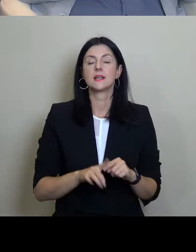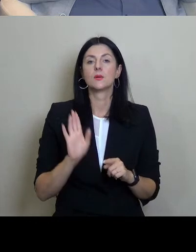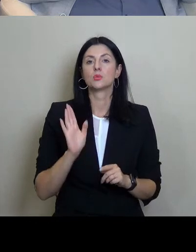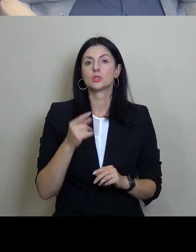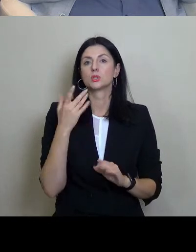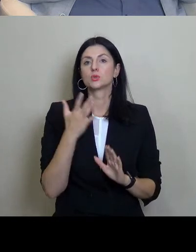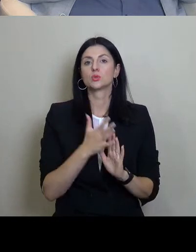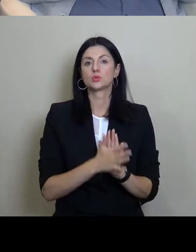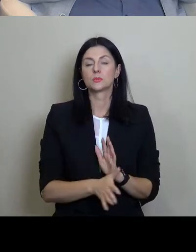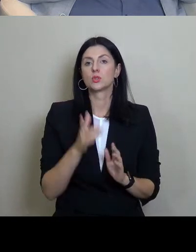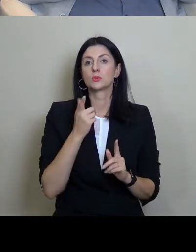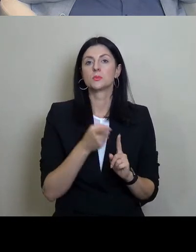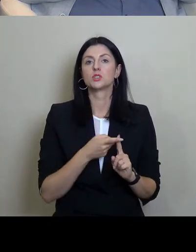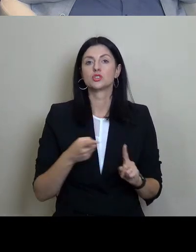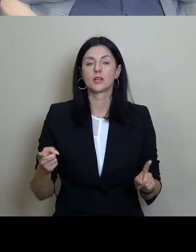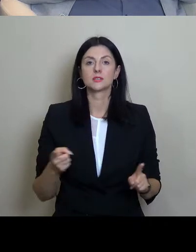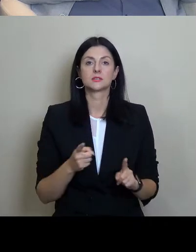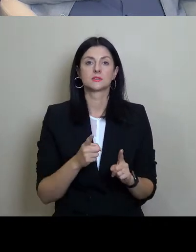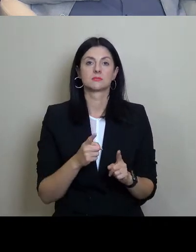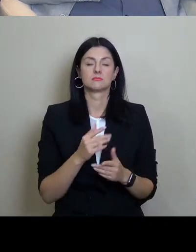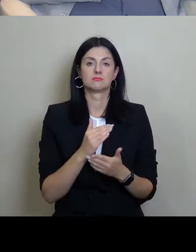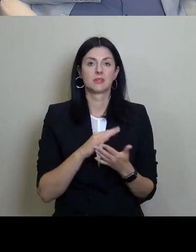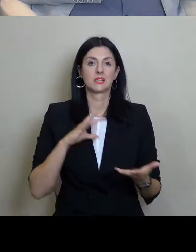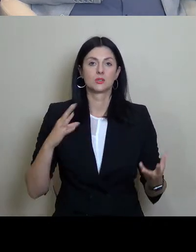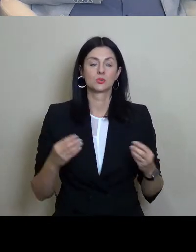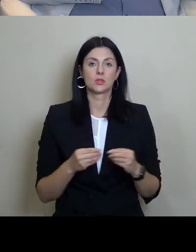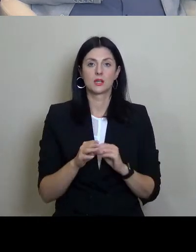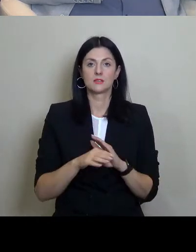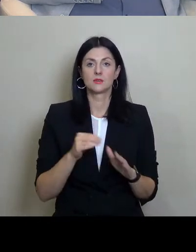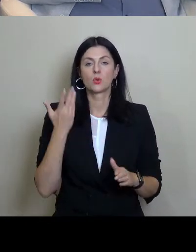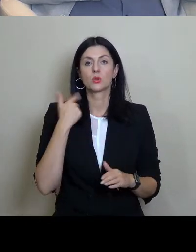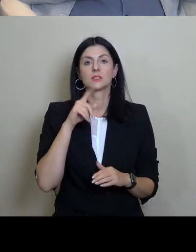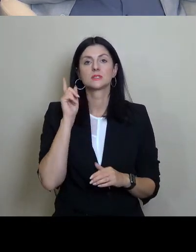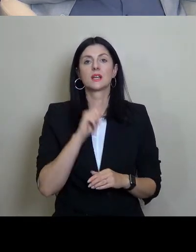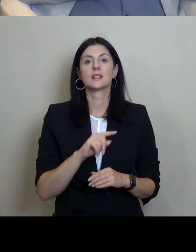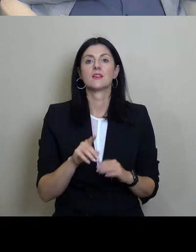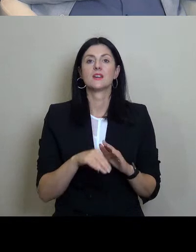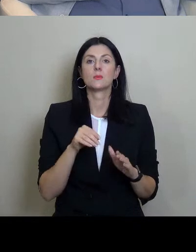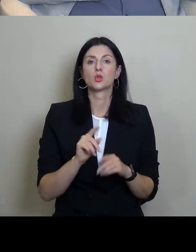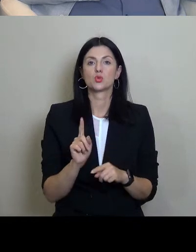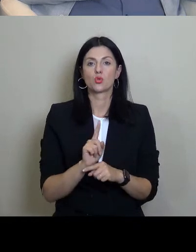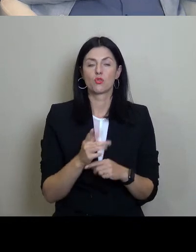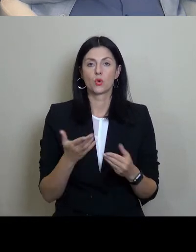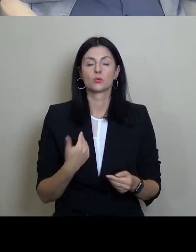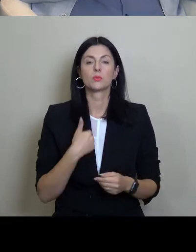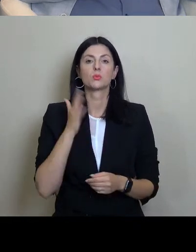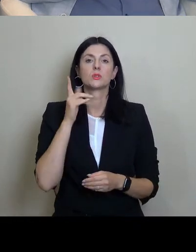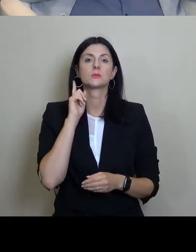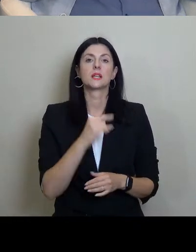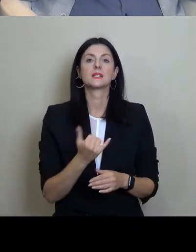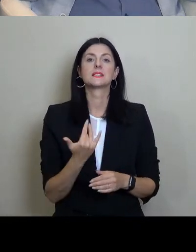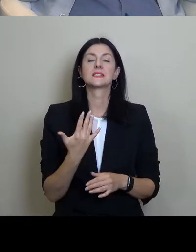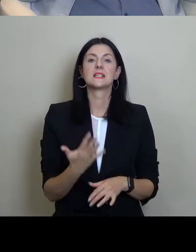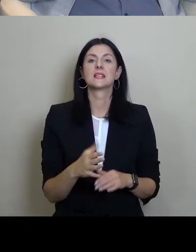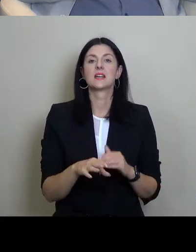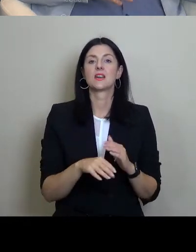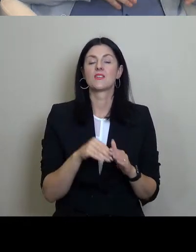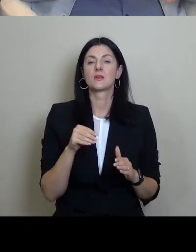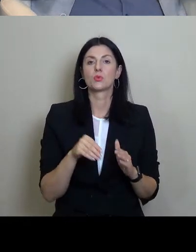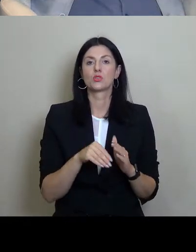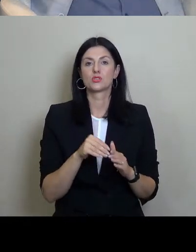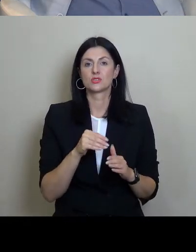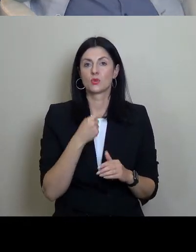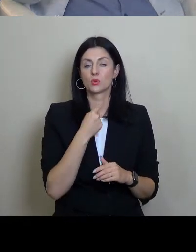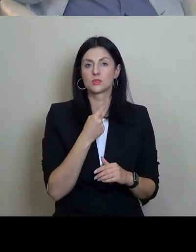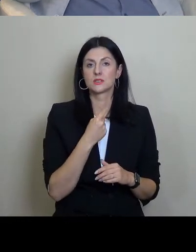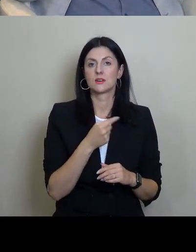for in a specific constituency. This will be clear when we count all the votes. When we have the election quarter,